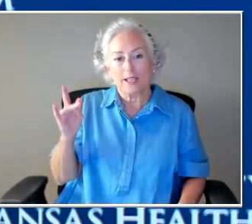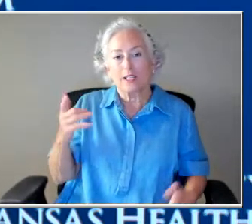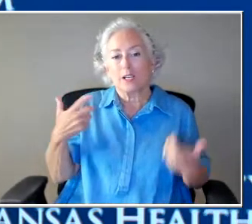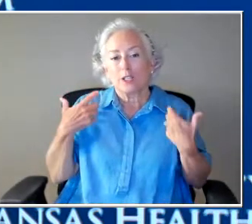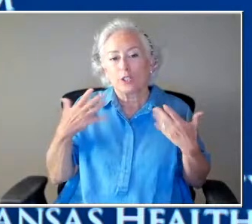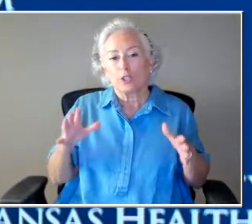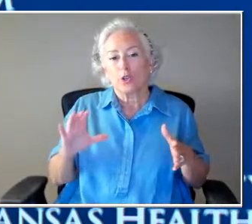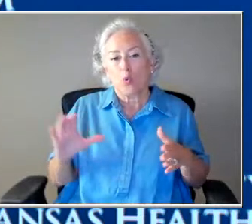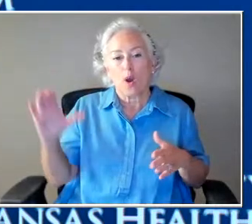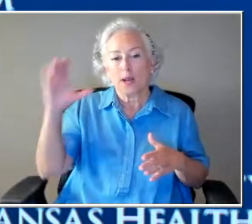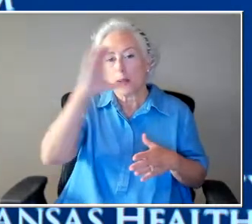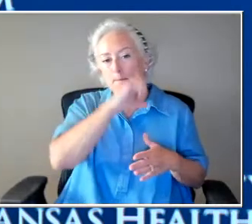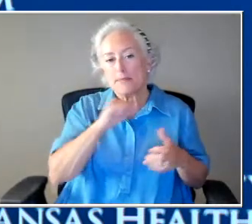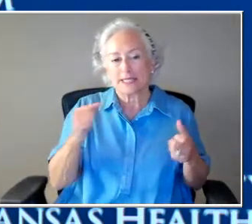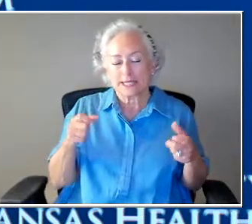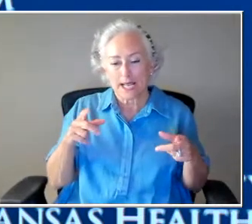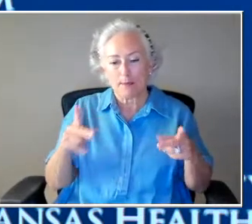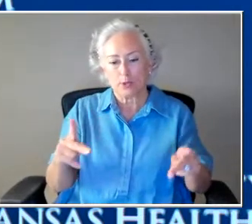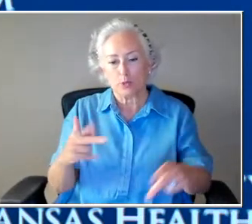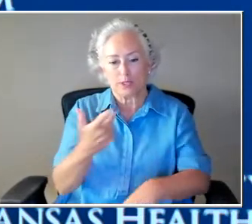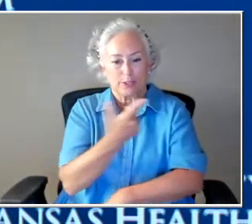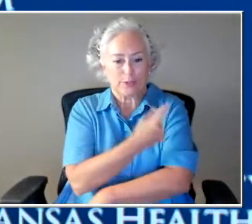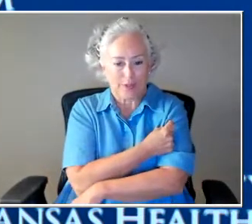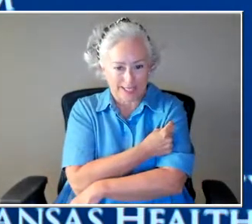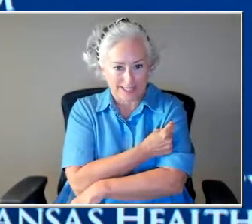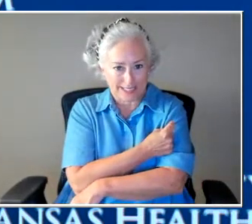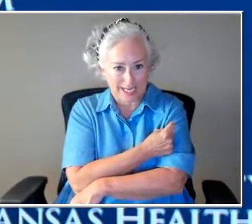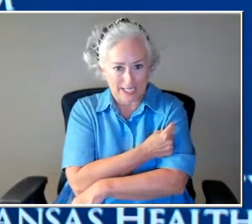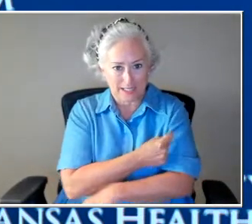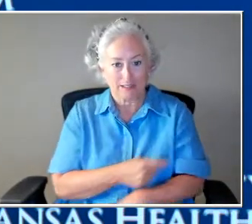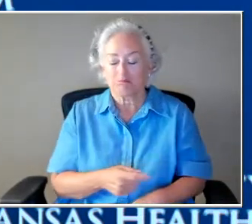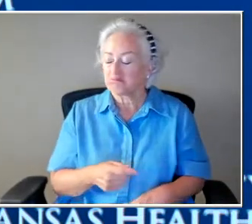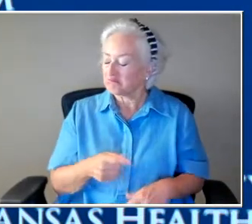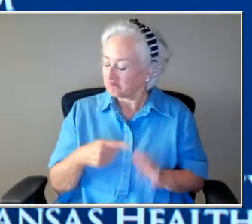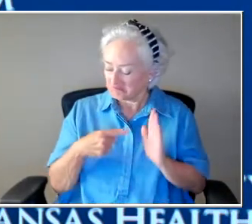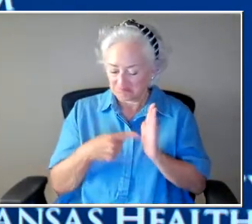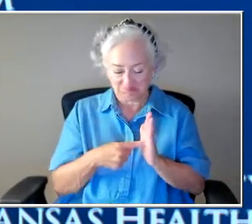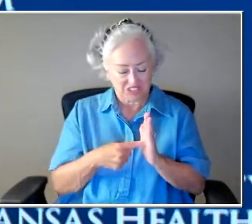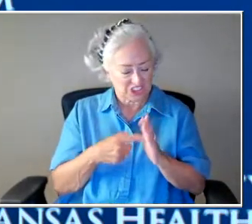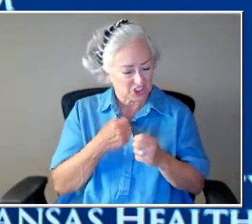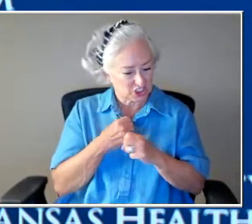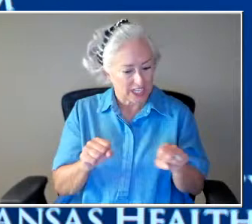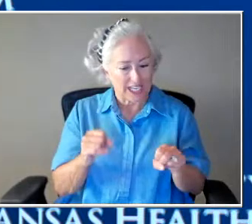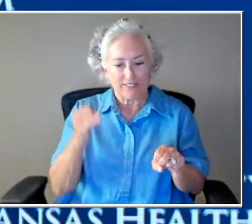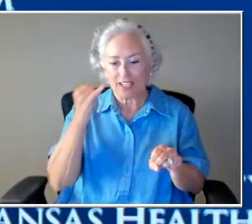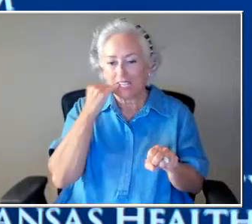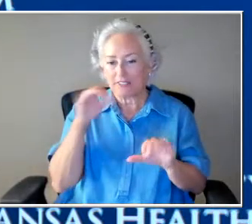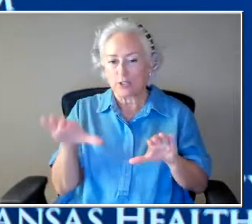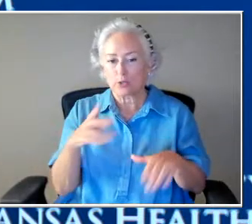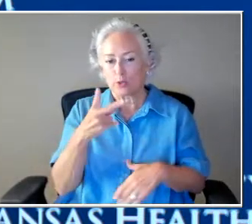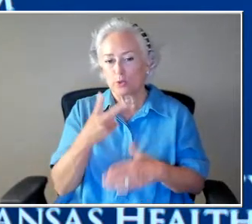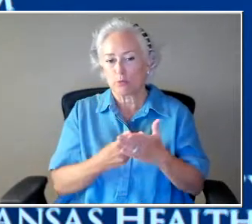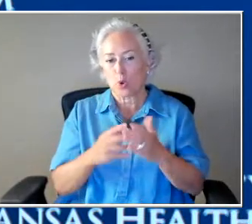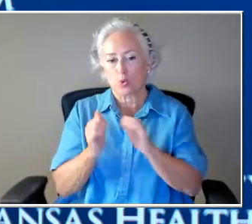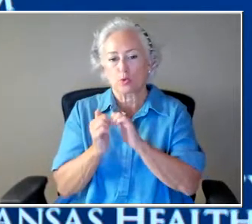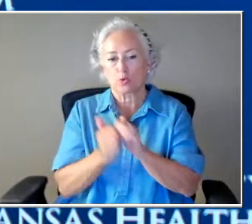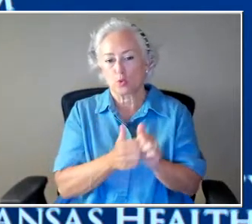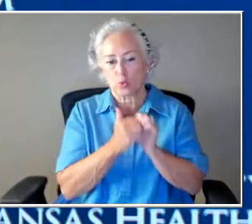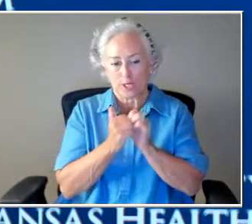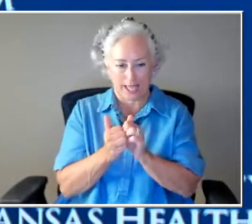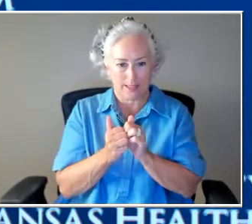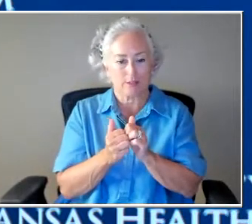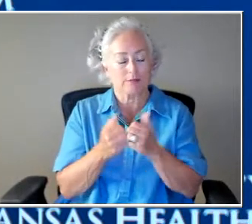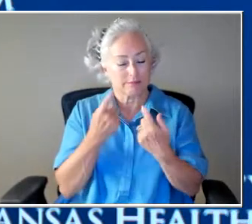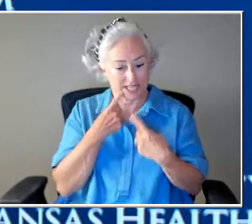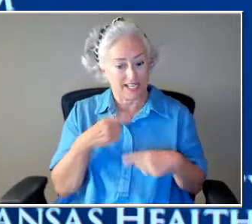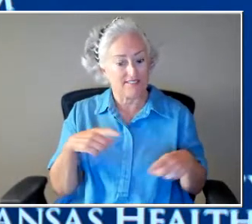vaccinate. They have been shown to be safe when given together, and of course, they continue to be effective as well. So it is vitally important